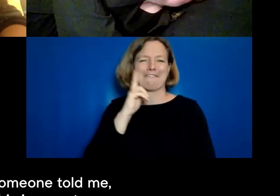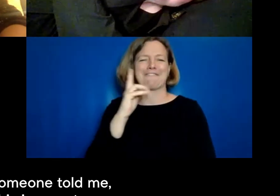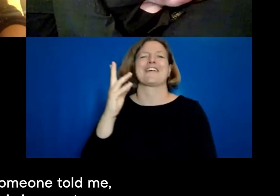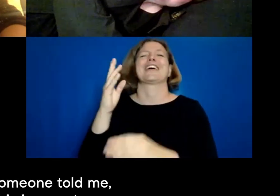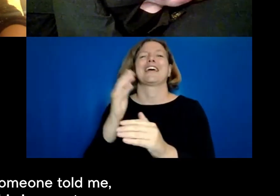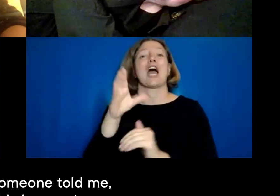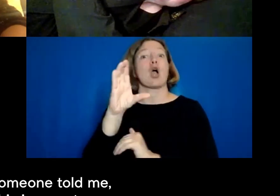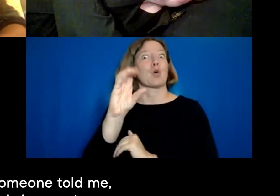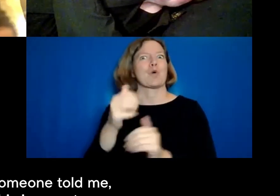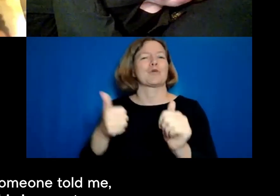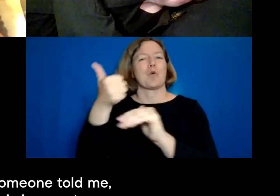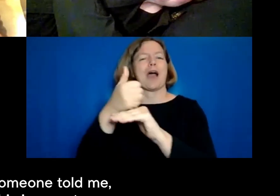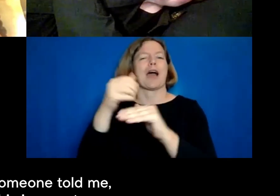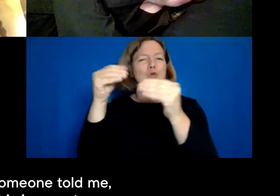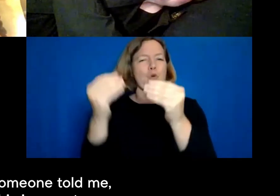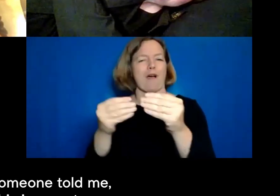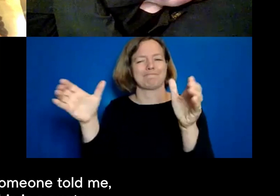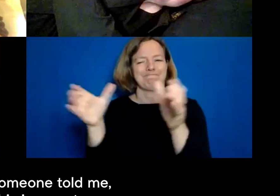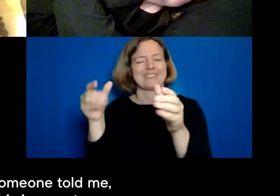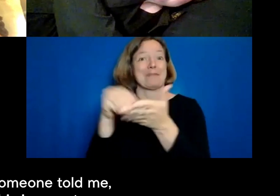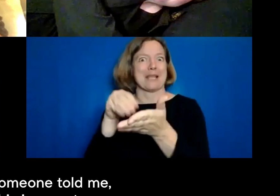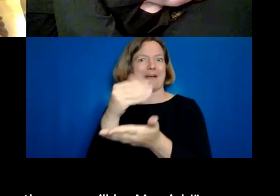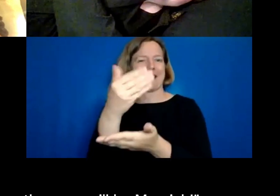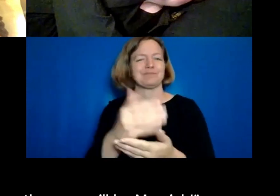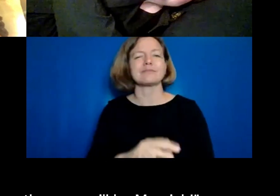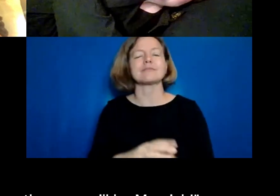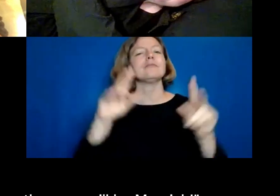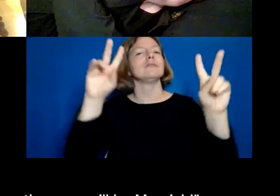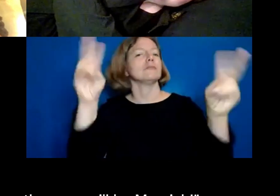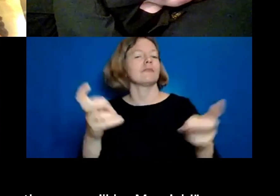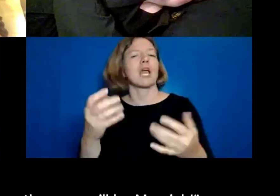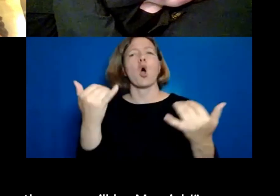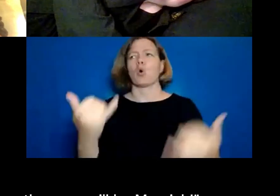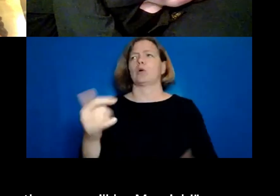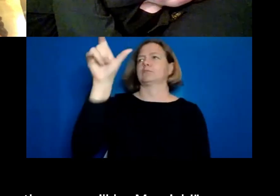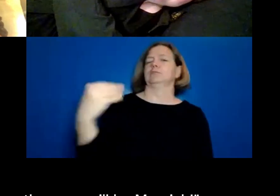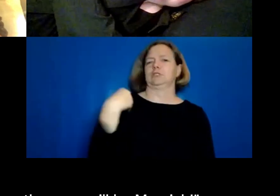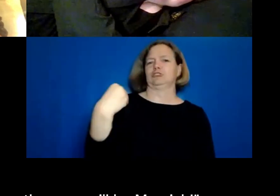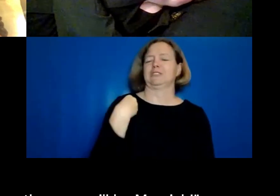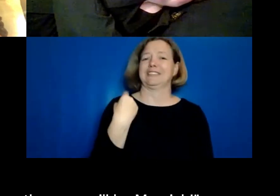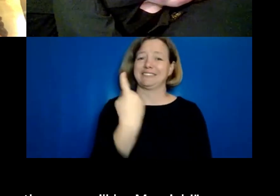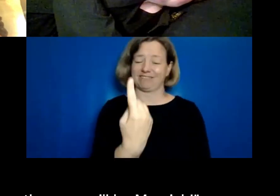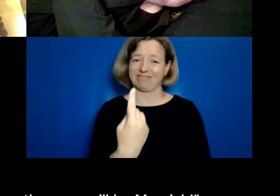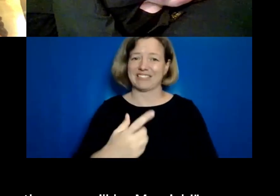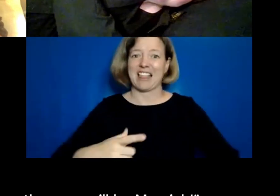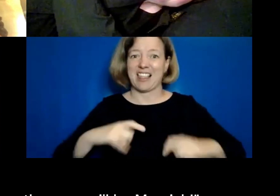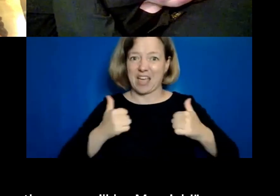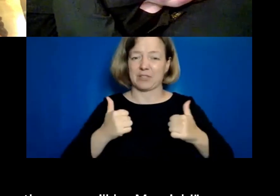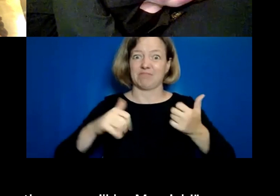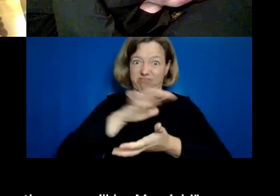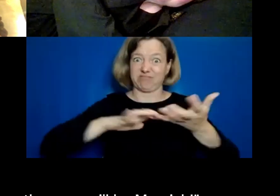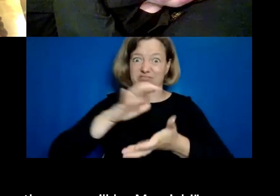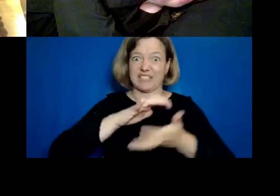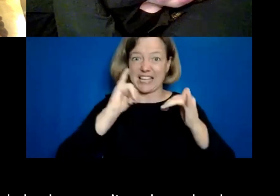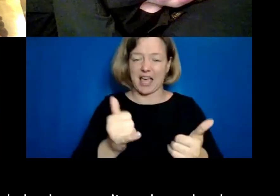Today, someone told me, and this is a quote, "If you feel life is messy, then you will be